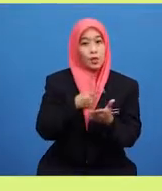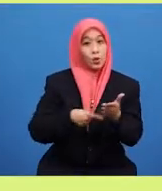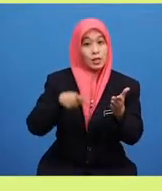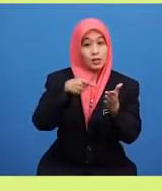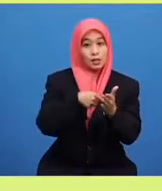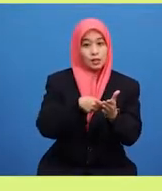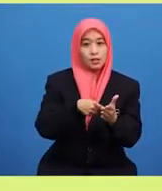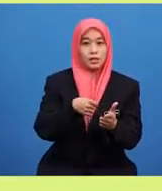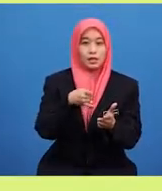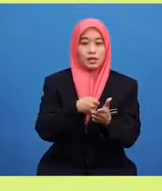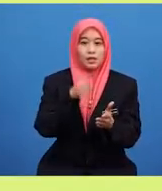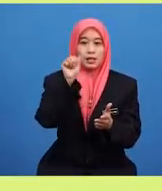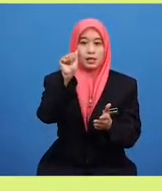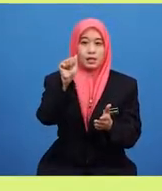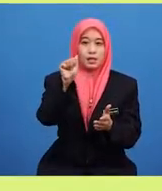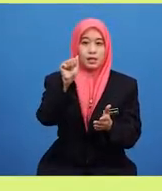What's this?